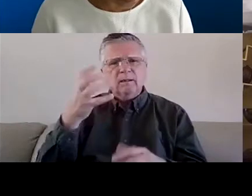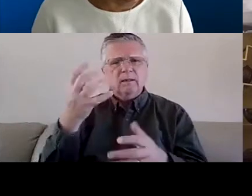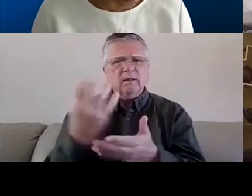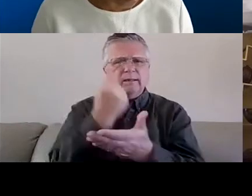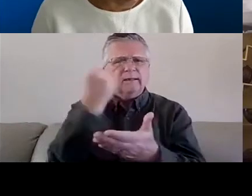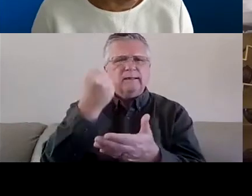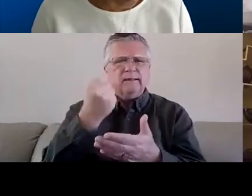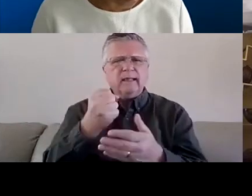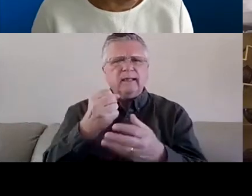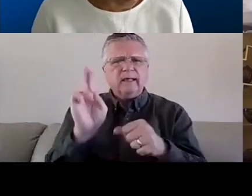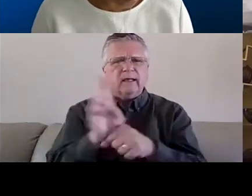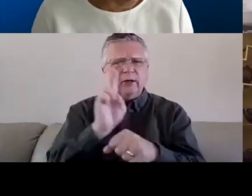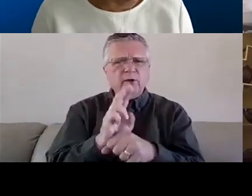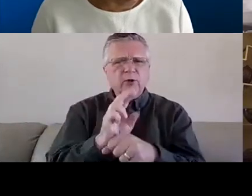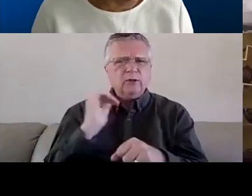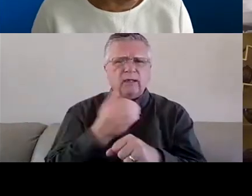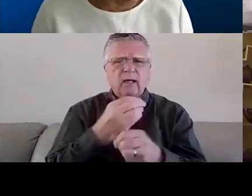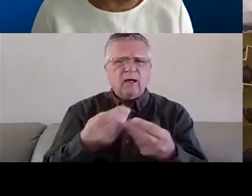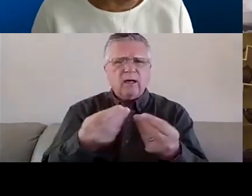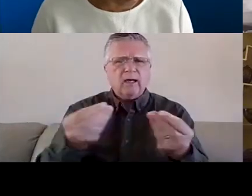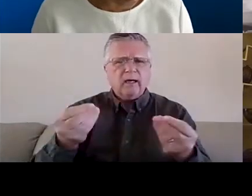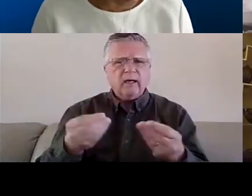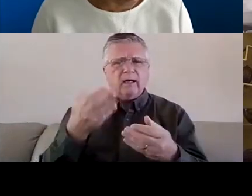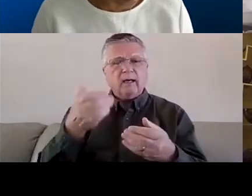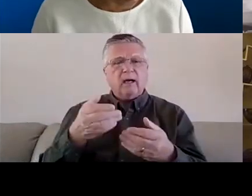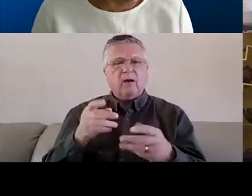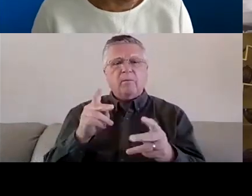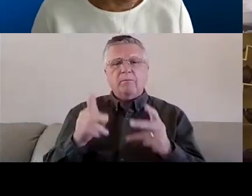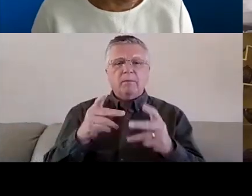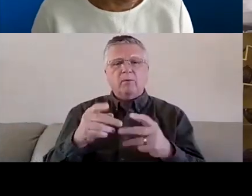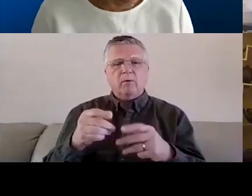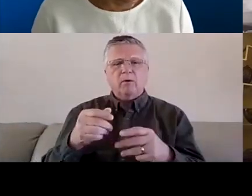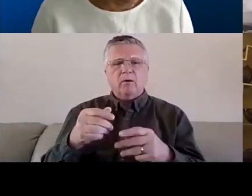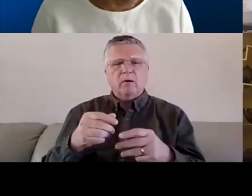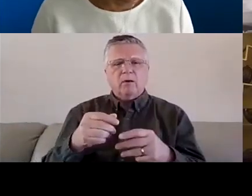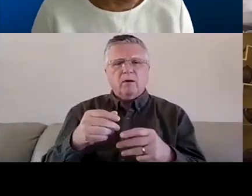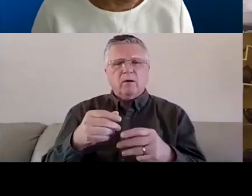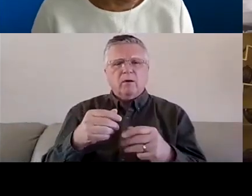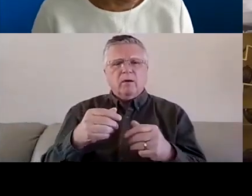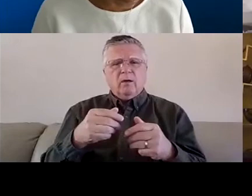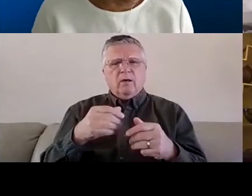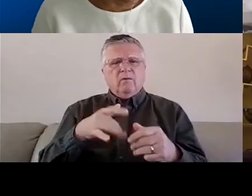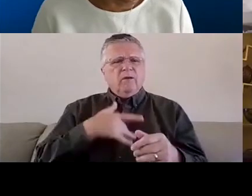right to reject the assimilation that has been plagued upon our people by